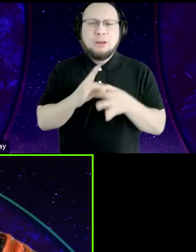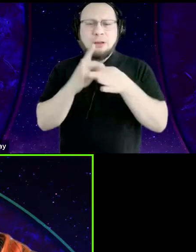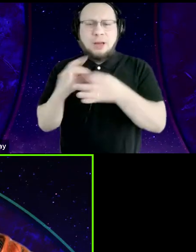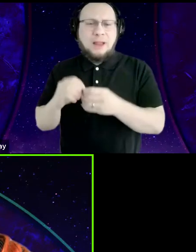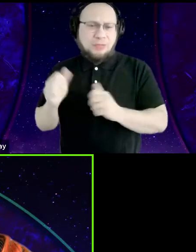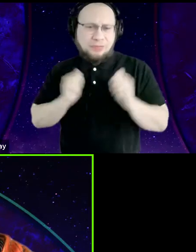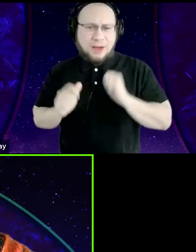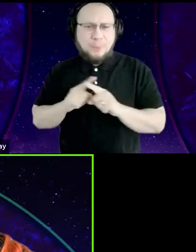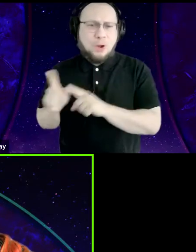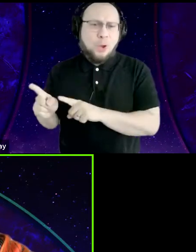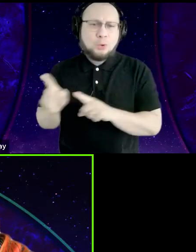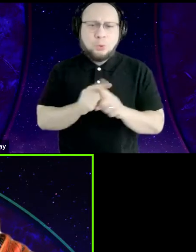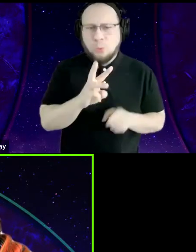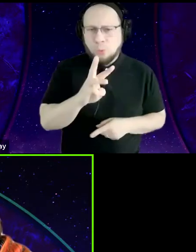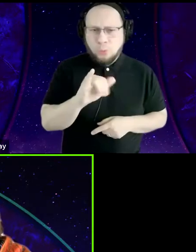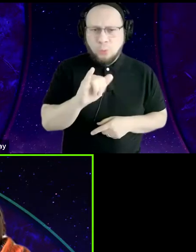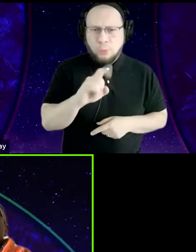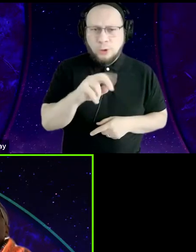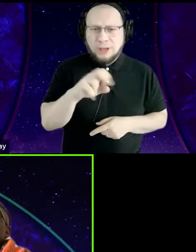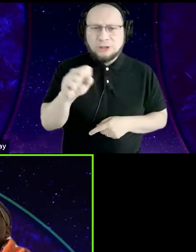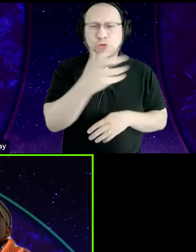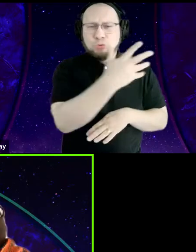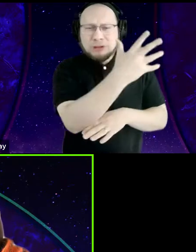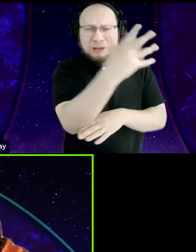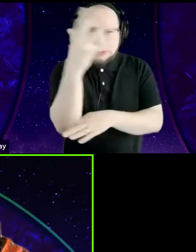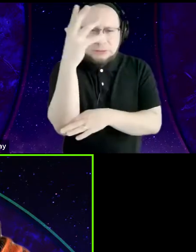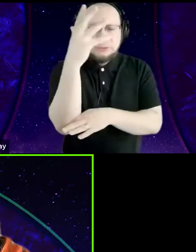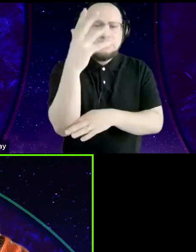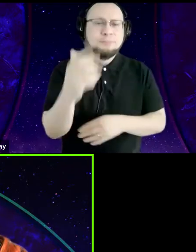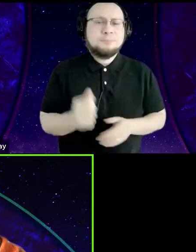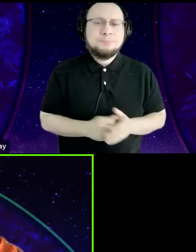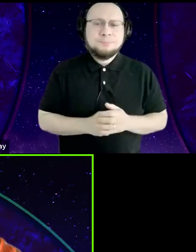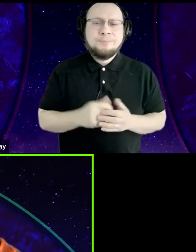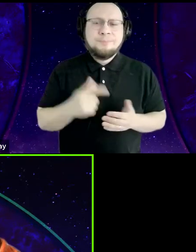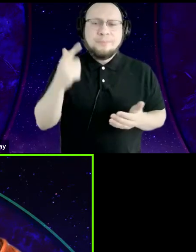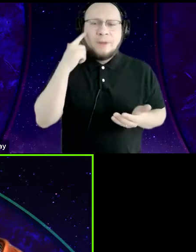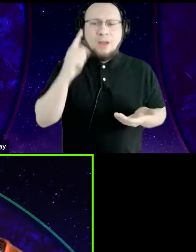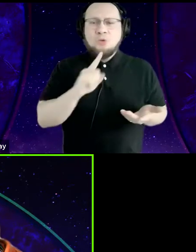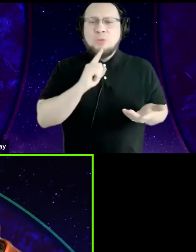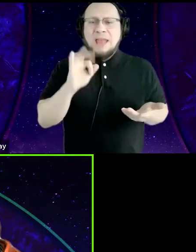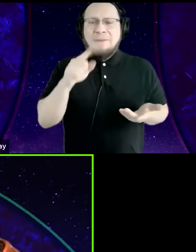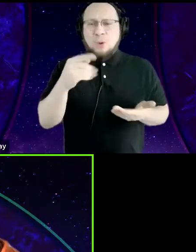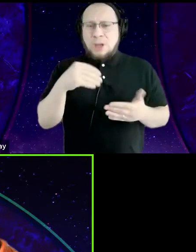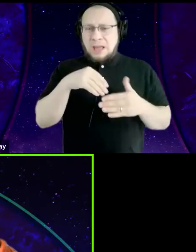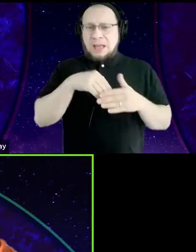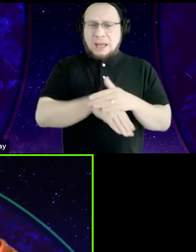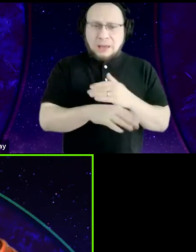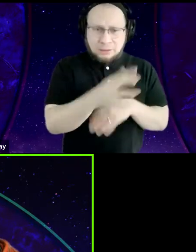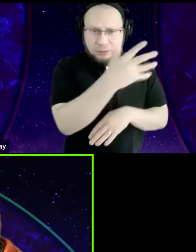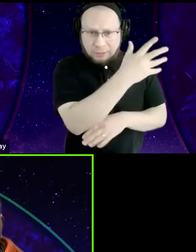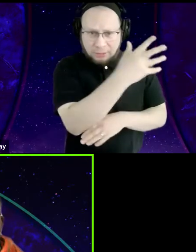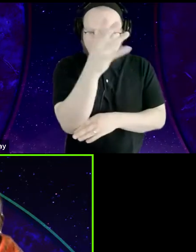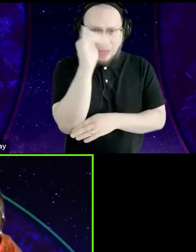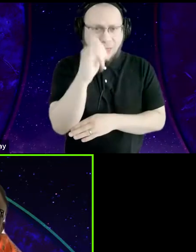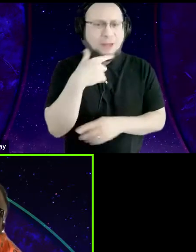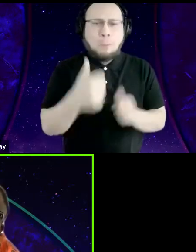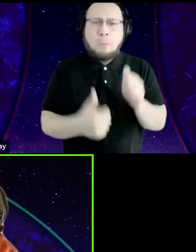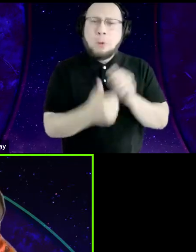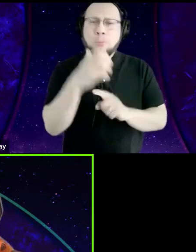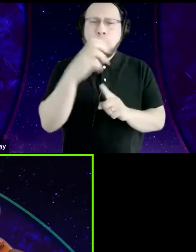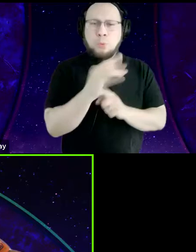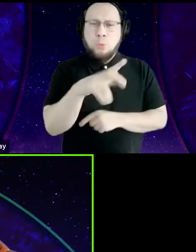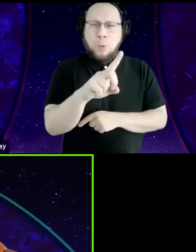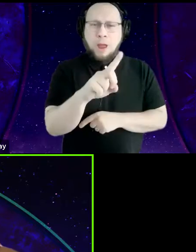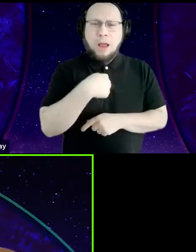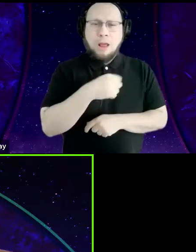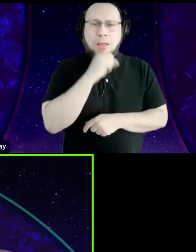also the wilderness, because there is rarely a more unpredictable given circumstance dealer than the wilderness. And so